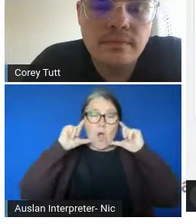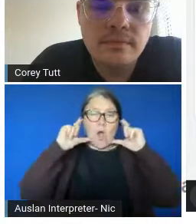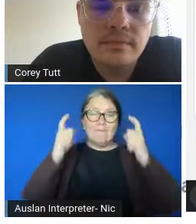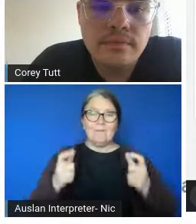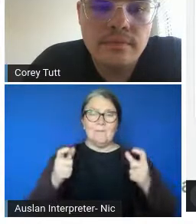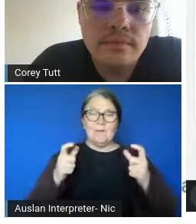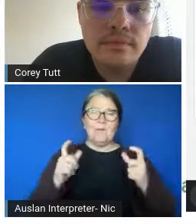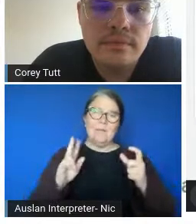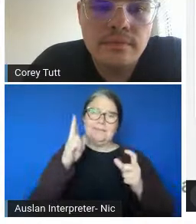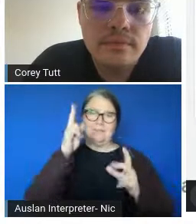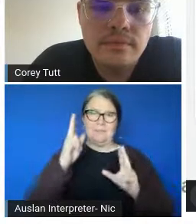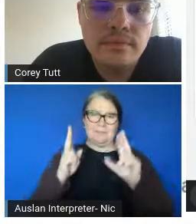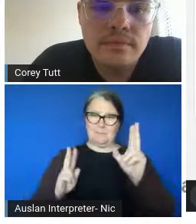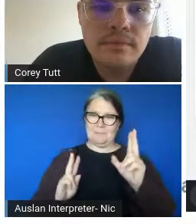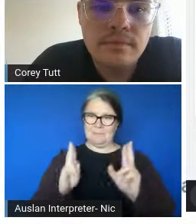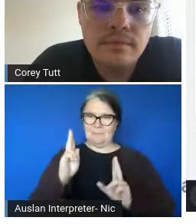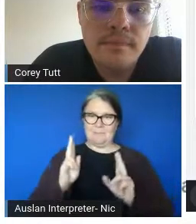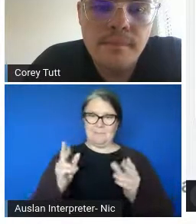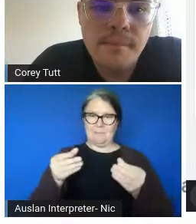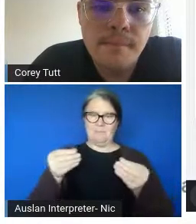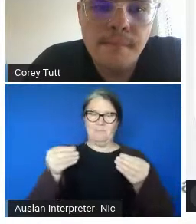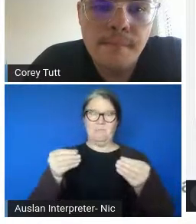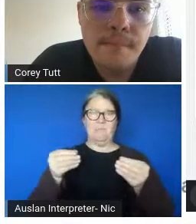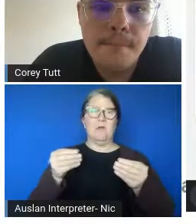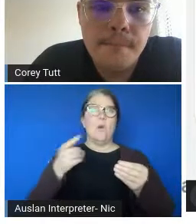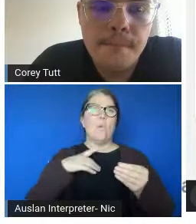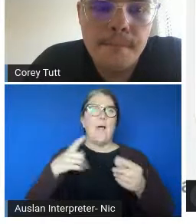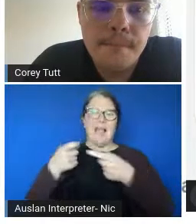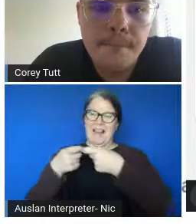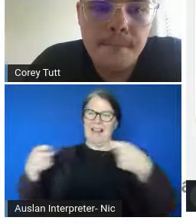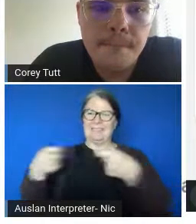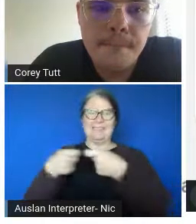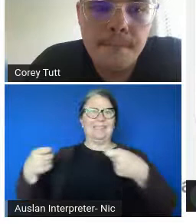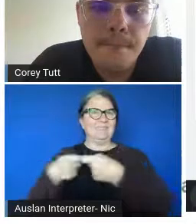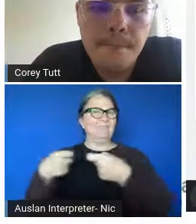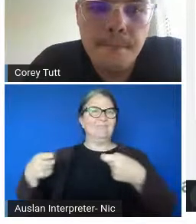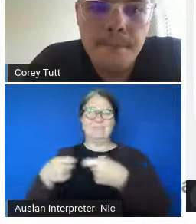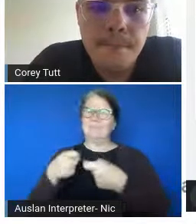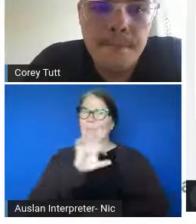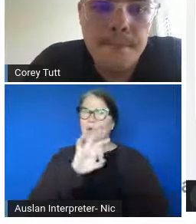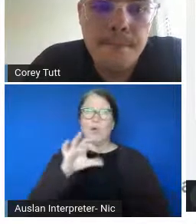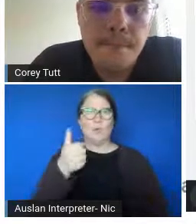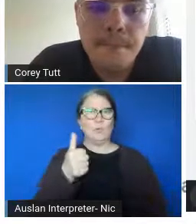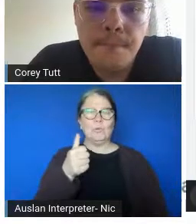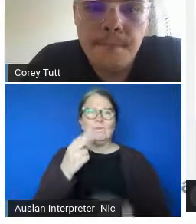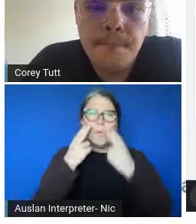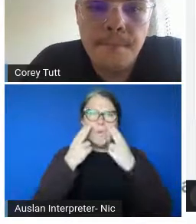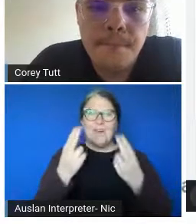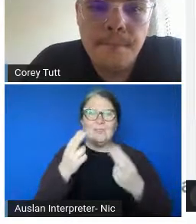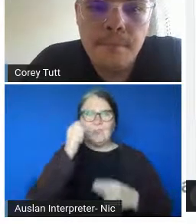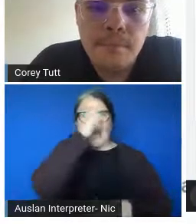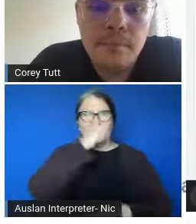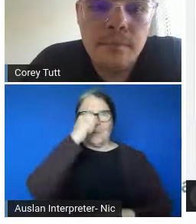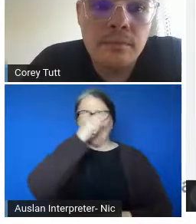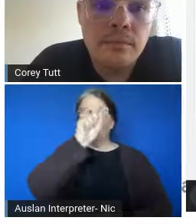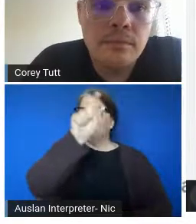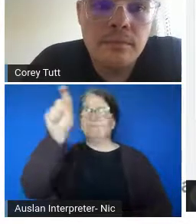the ears because wildlife are getting caught up in the elastic